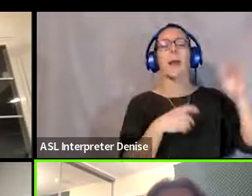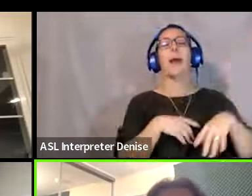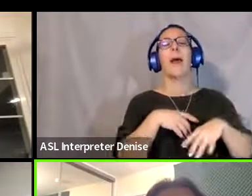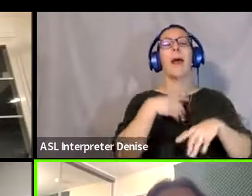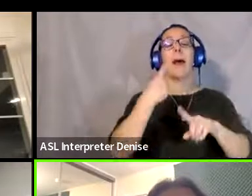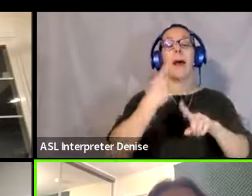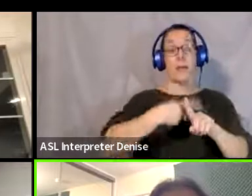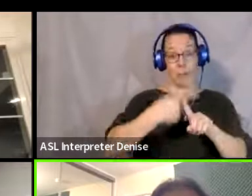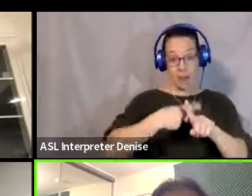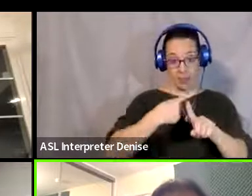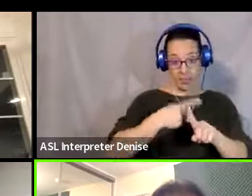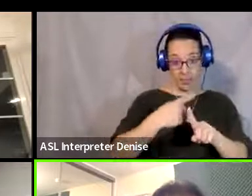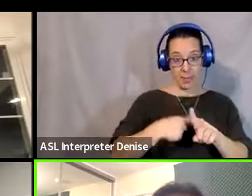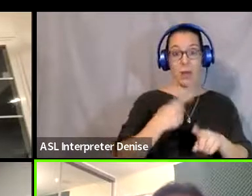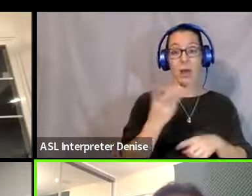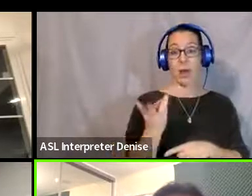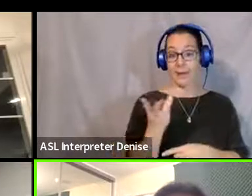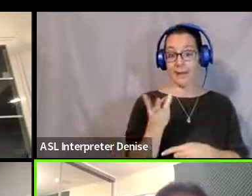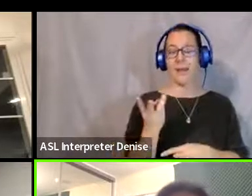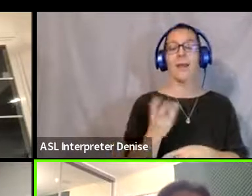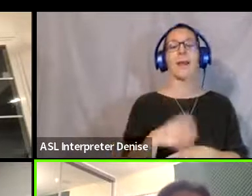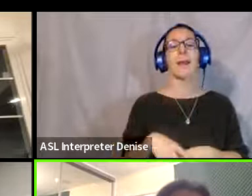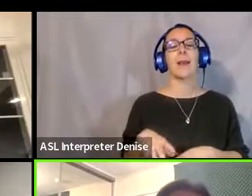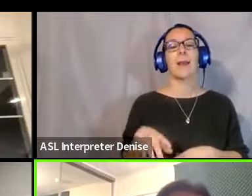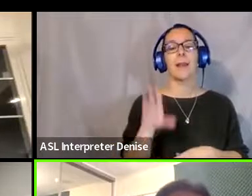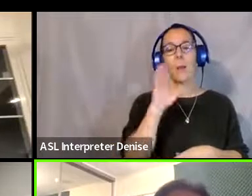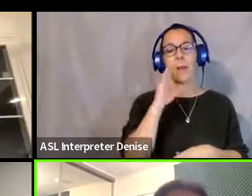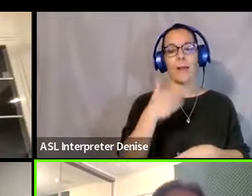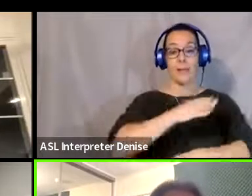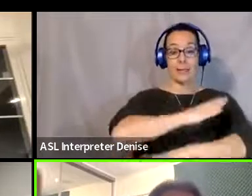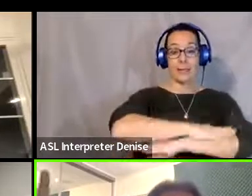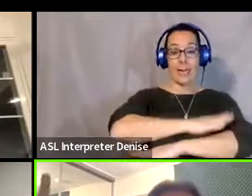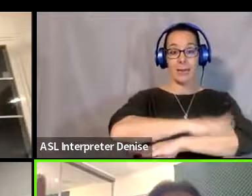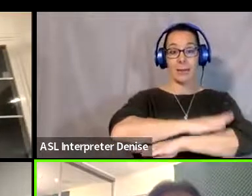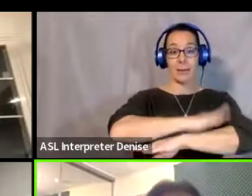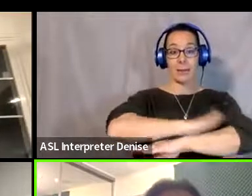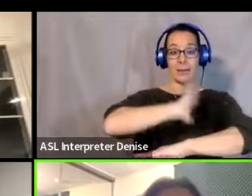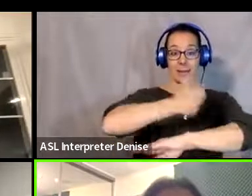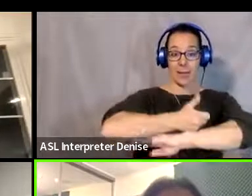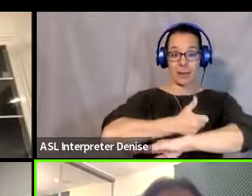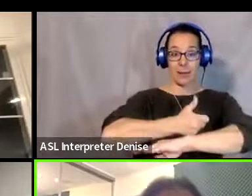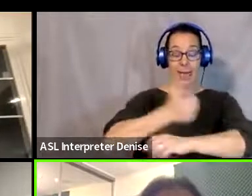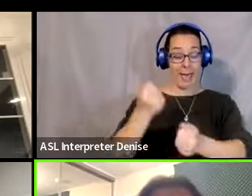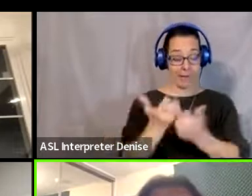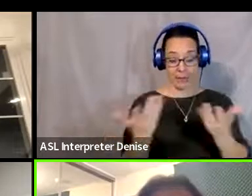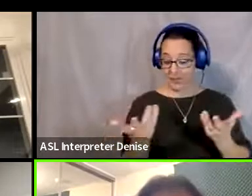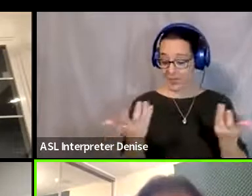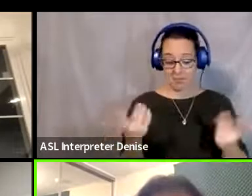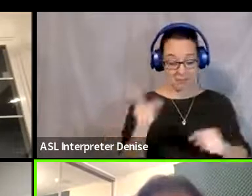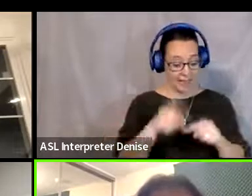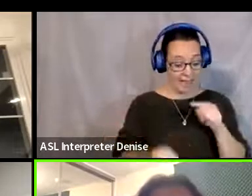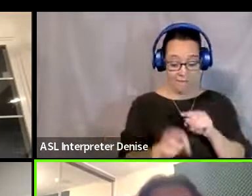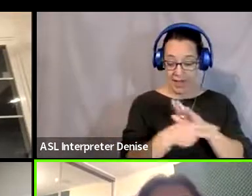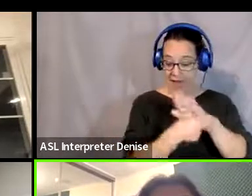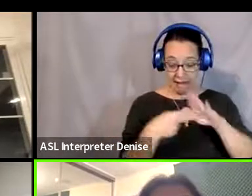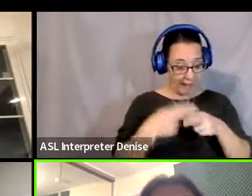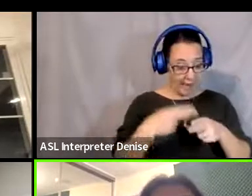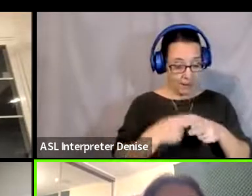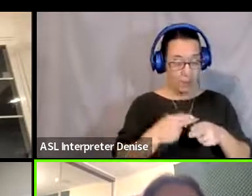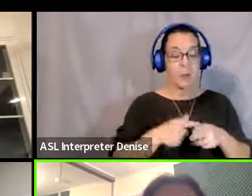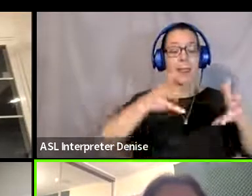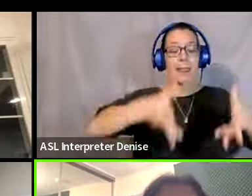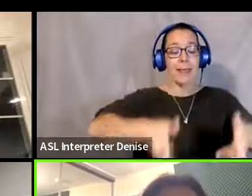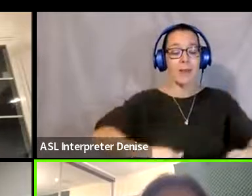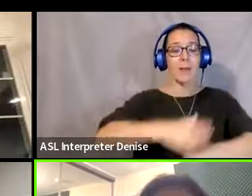Wednesdays, they are putting a table outside and putting everything which is unlabeled on the tables so the